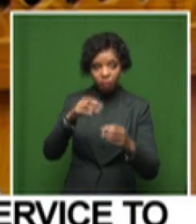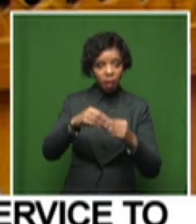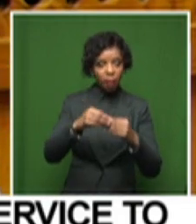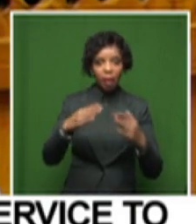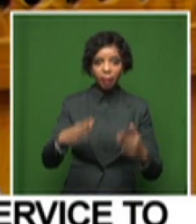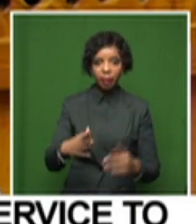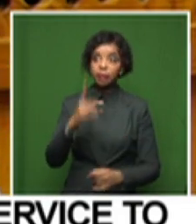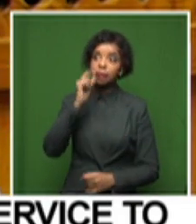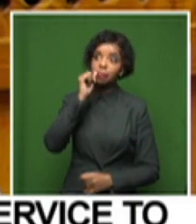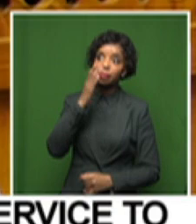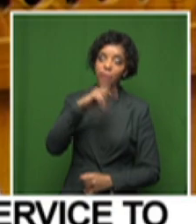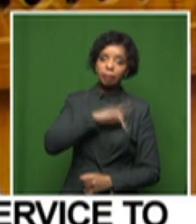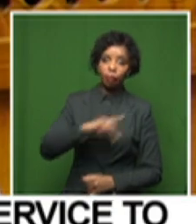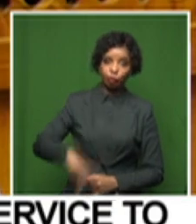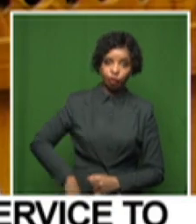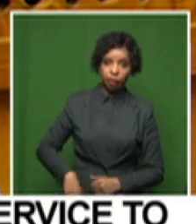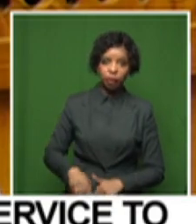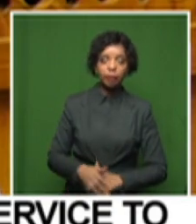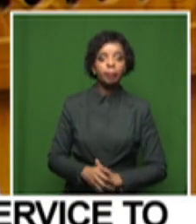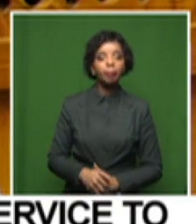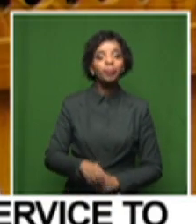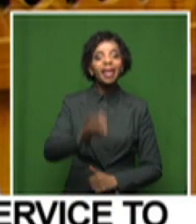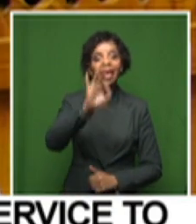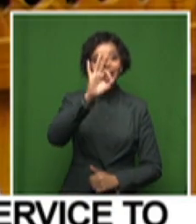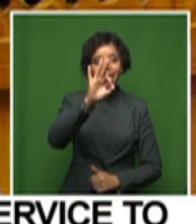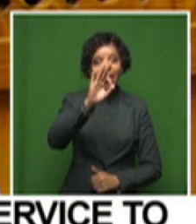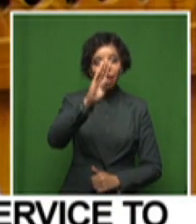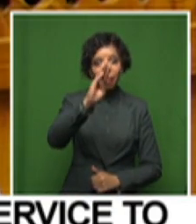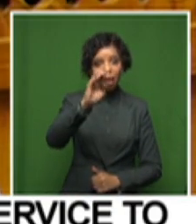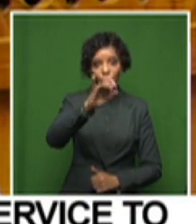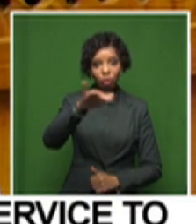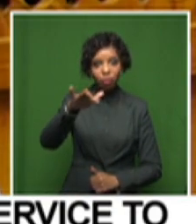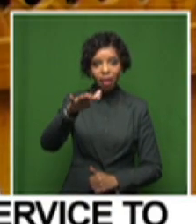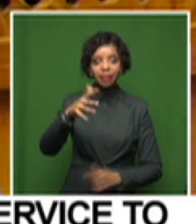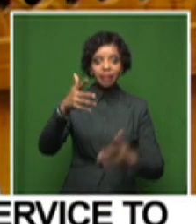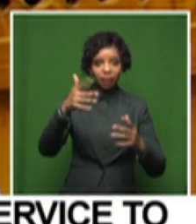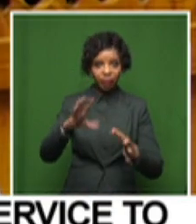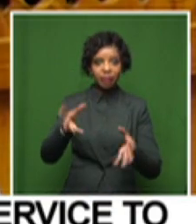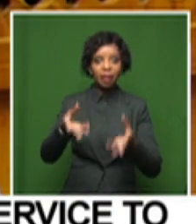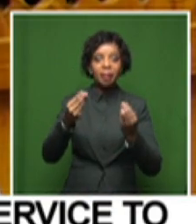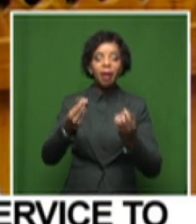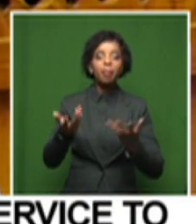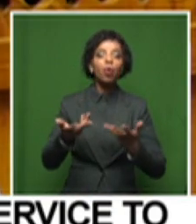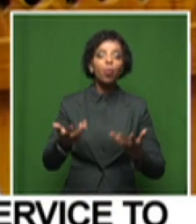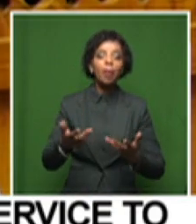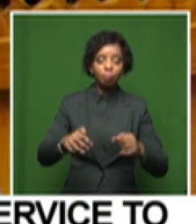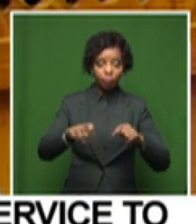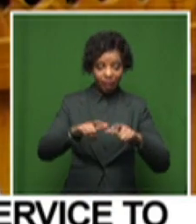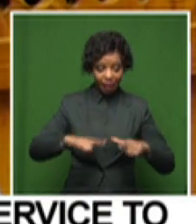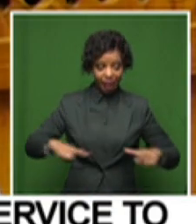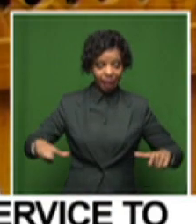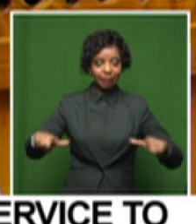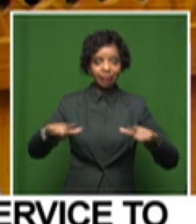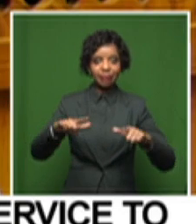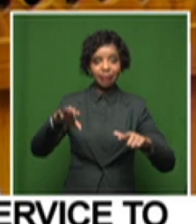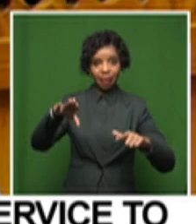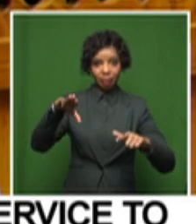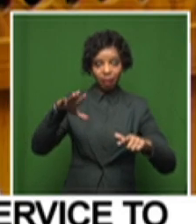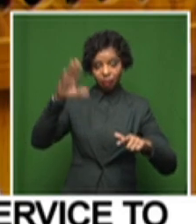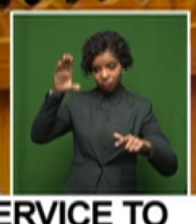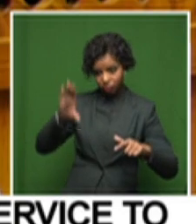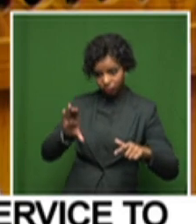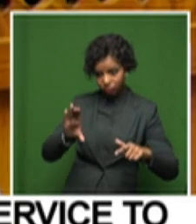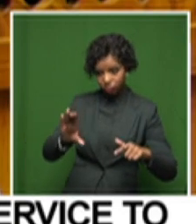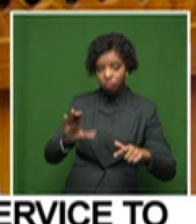3 billion rand was allocated to the land bank in June. The bank will require